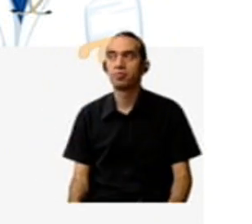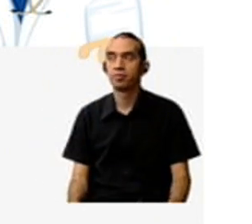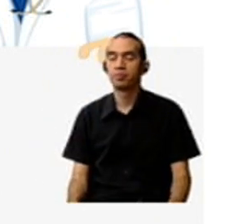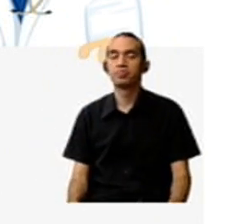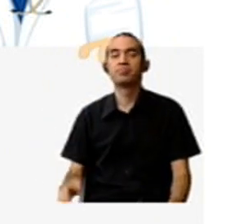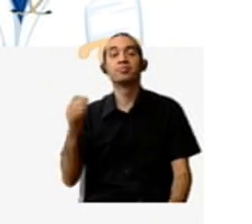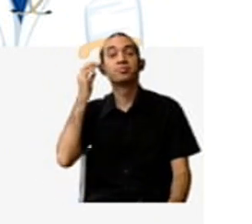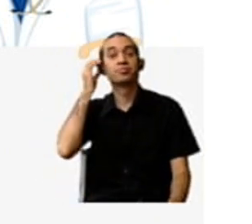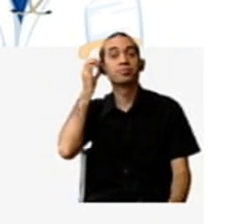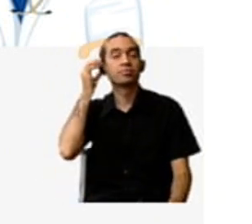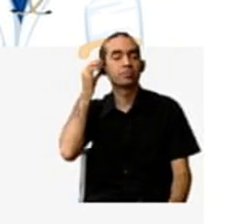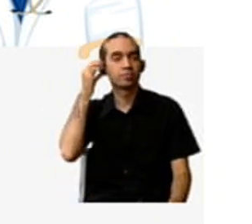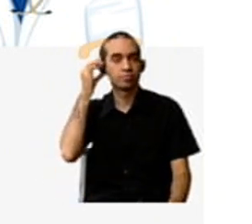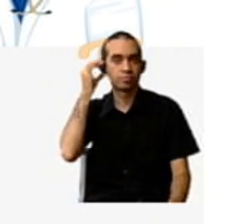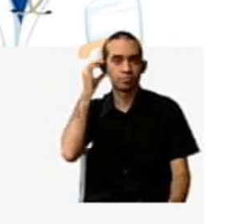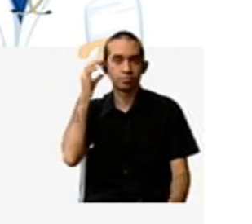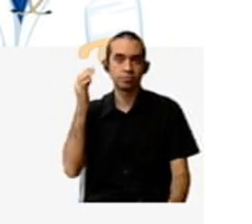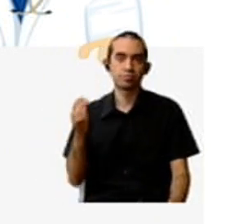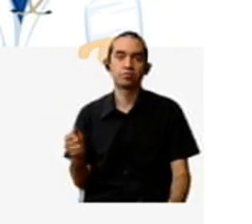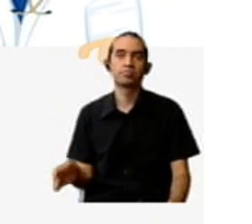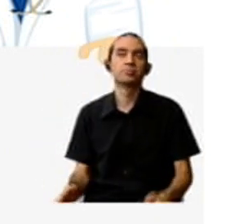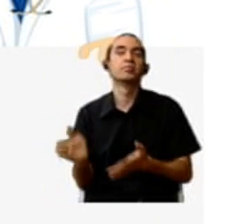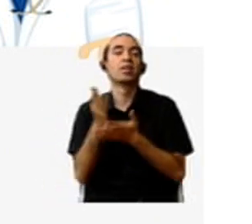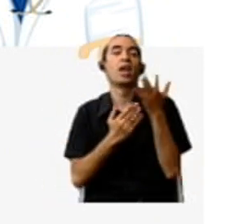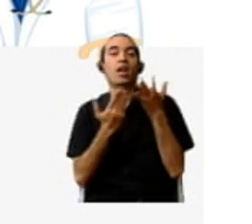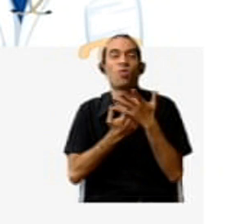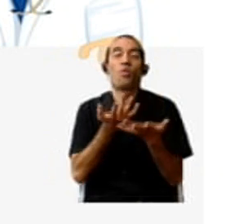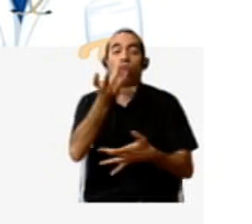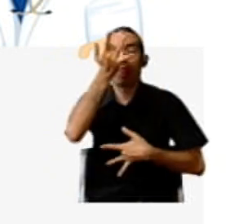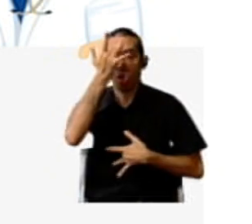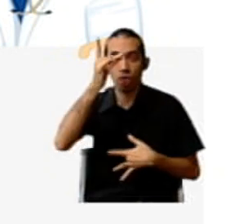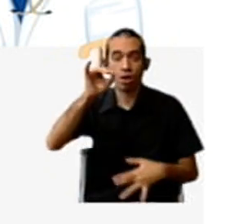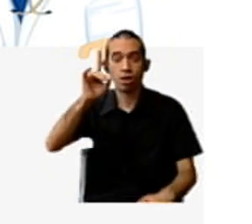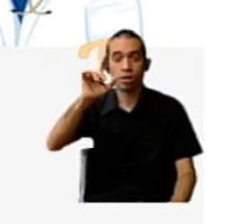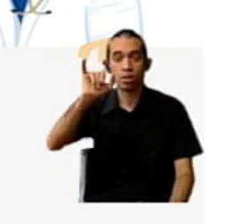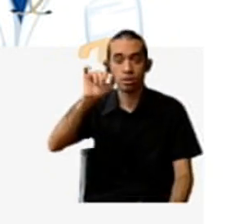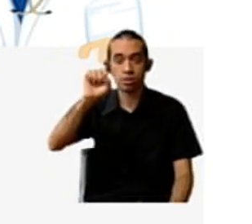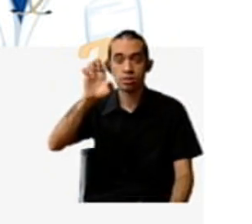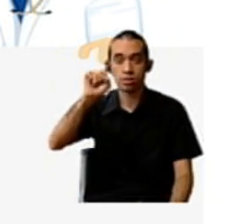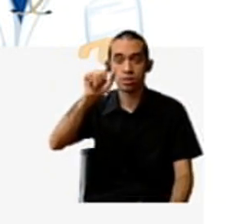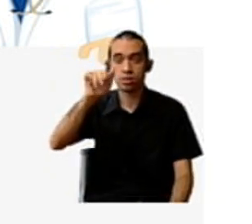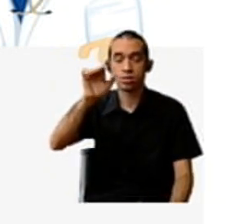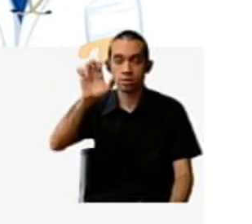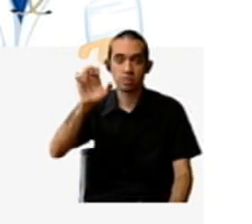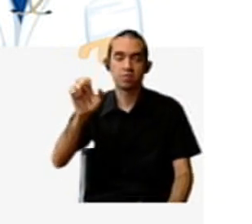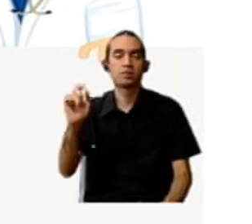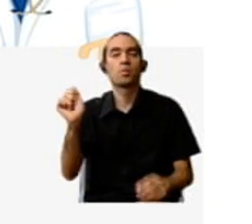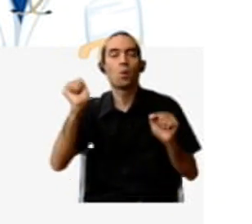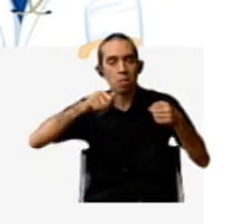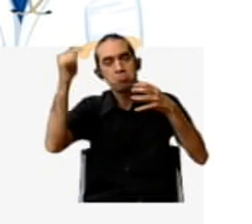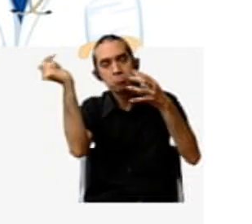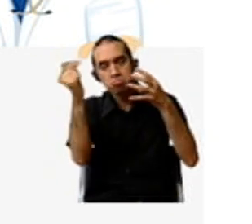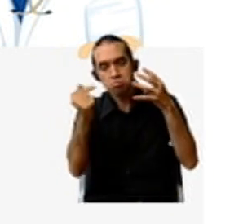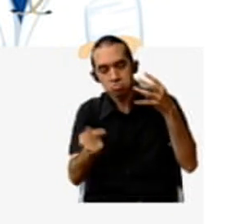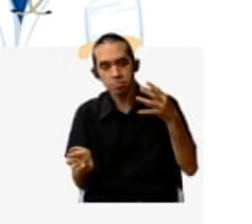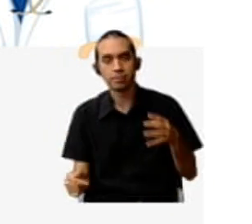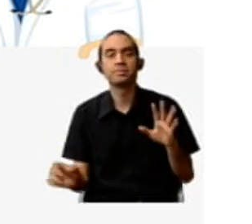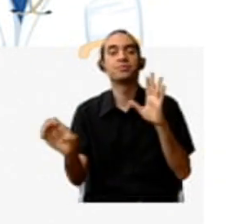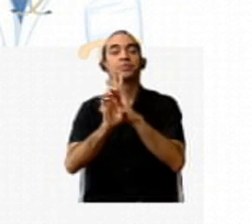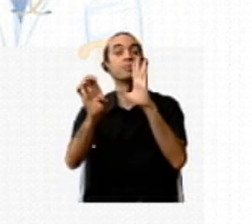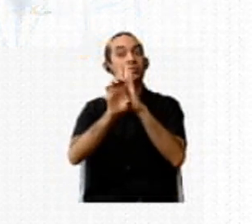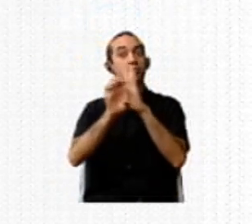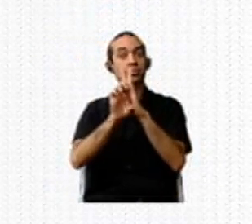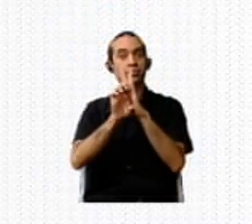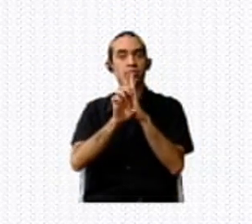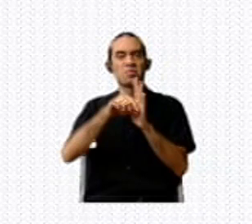If we have some of those diseases, we may do many things. For example, if we get